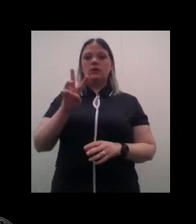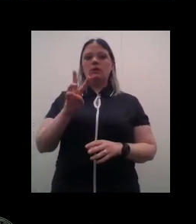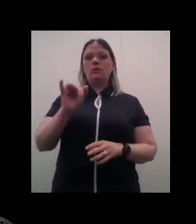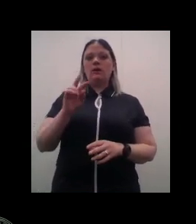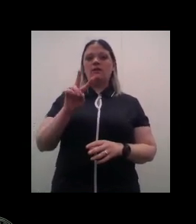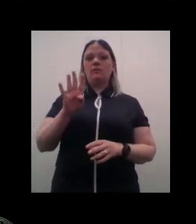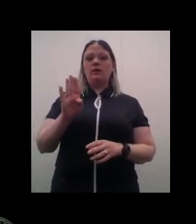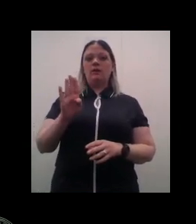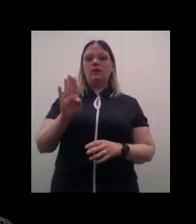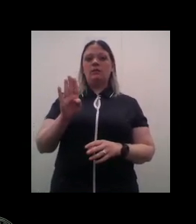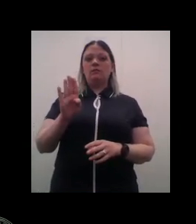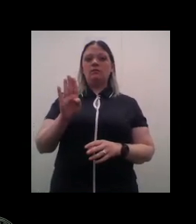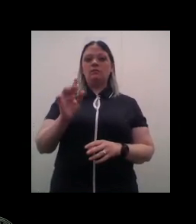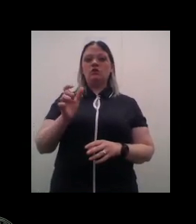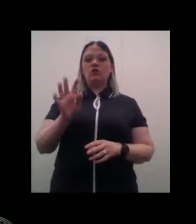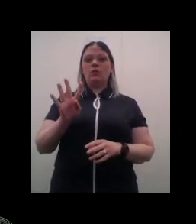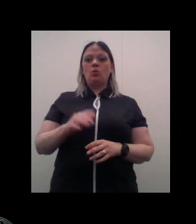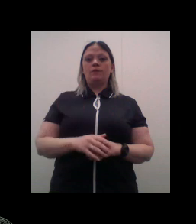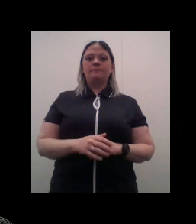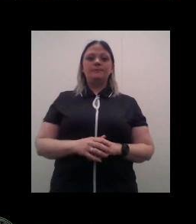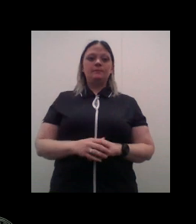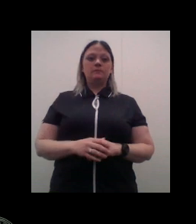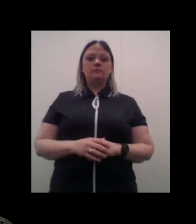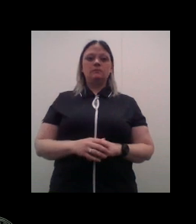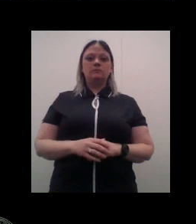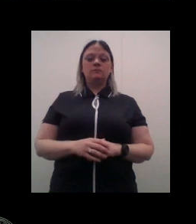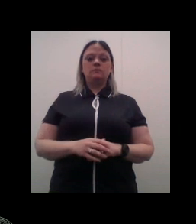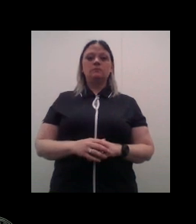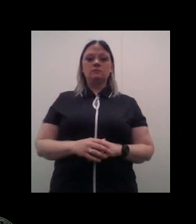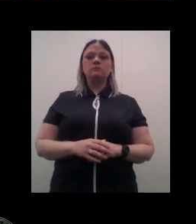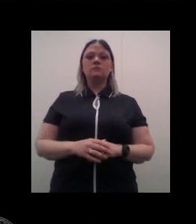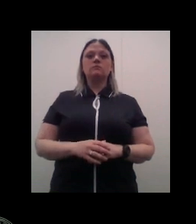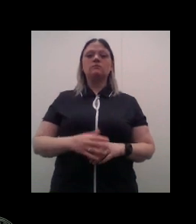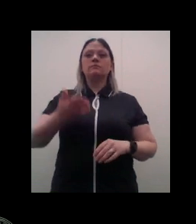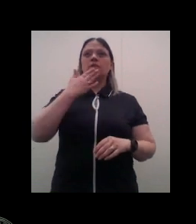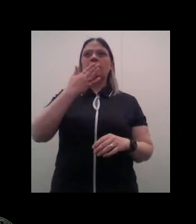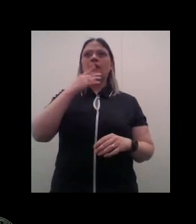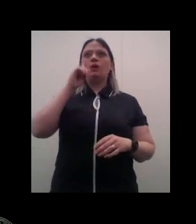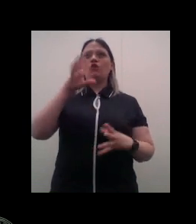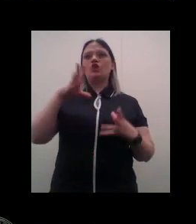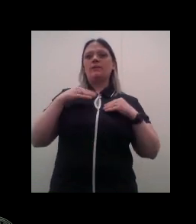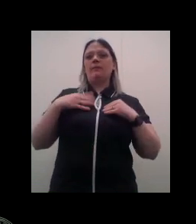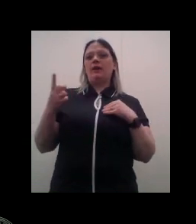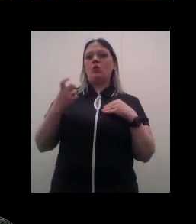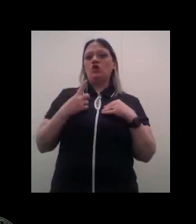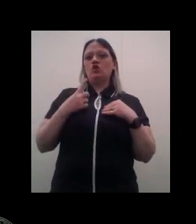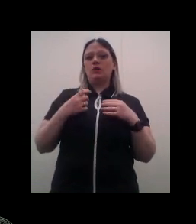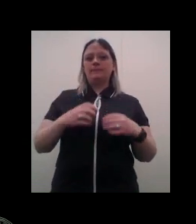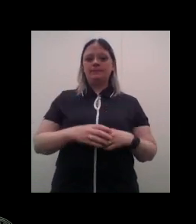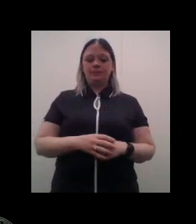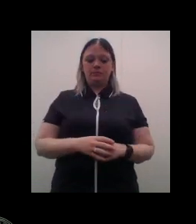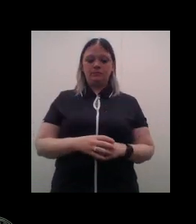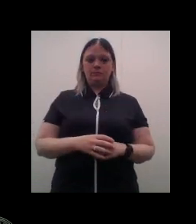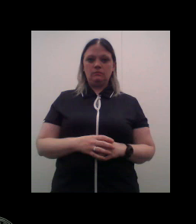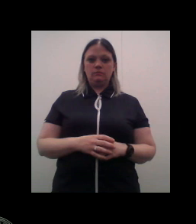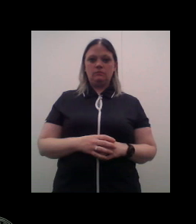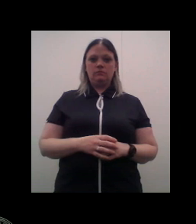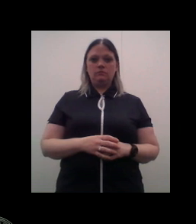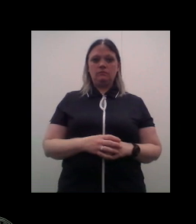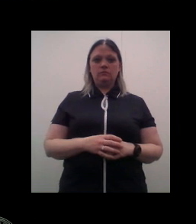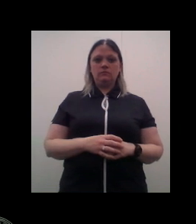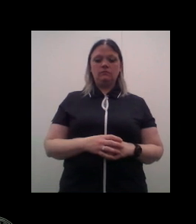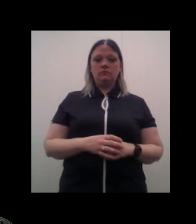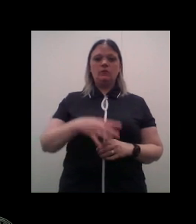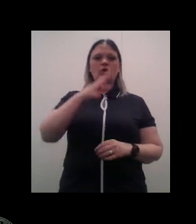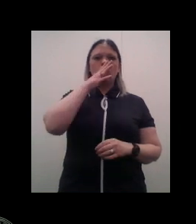WIVB-TV, Channel 4, Sarah Minkowitz. Hey, Mark, thanks for taking my question. You mentioned infection rates are higher